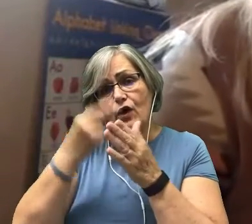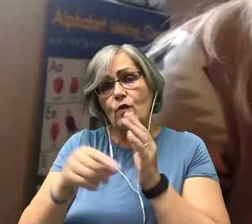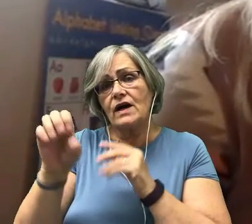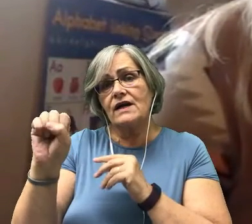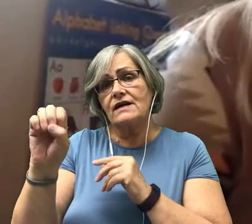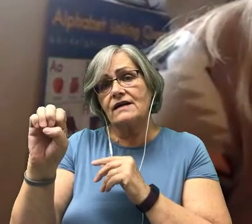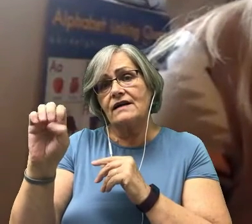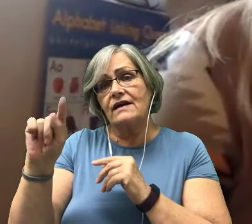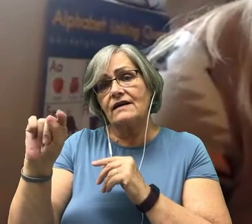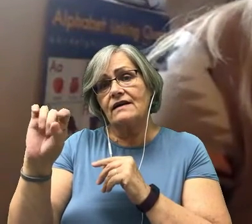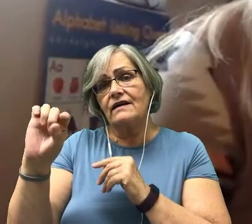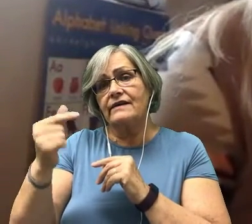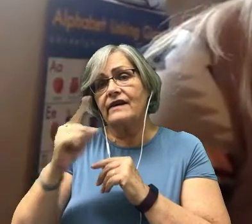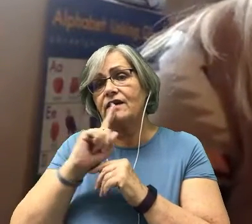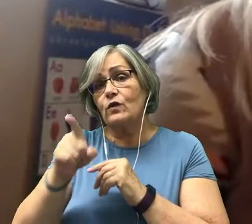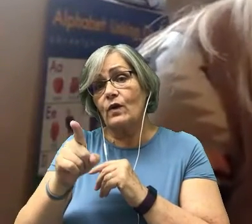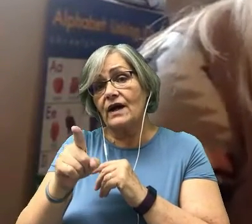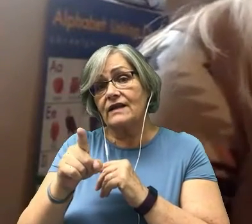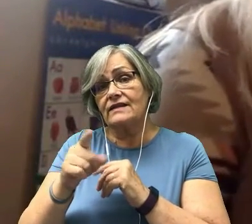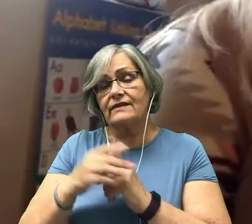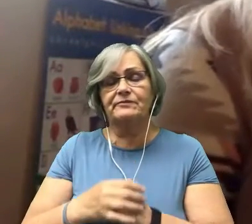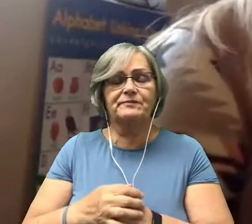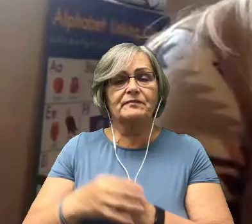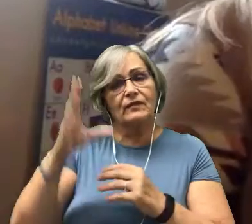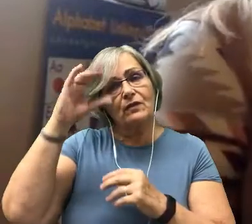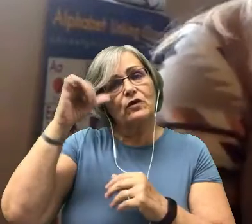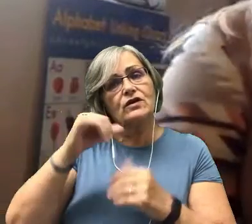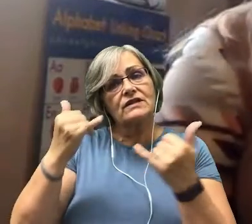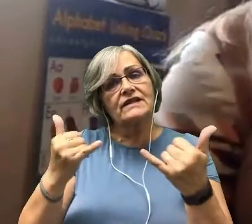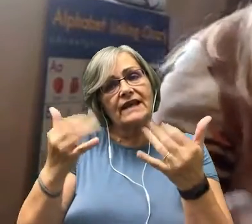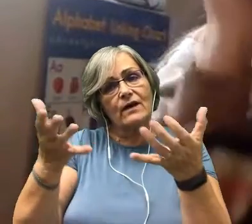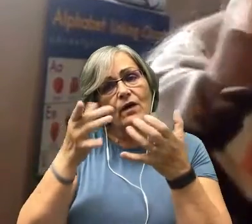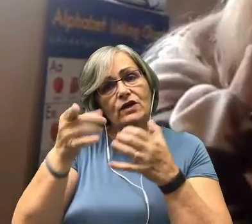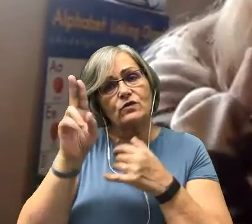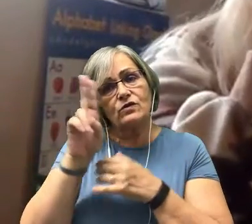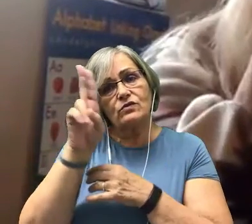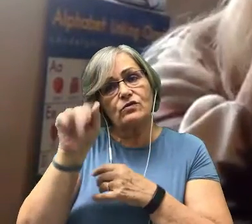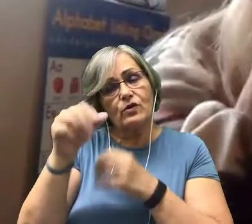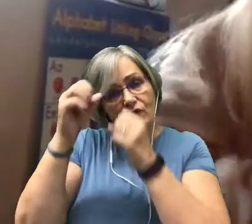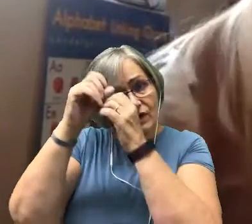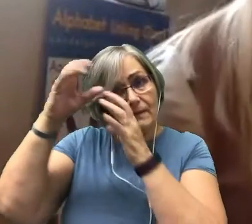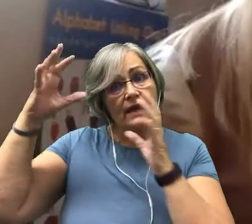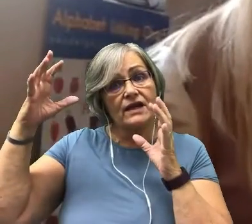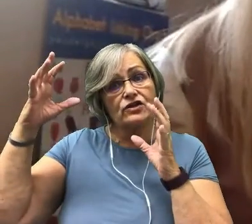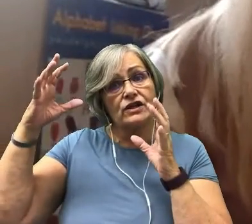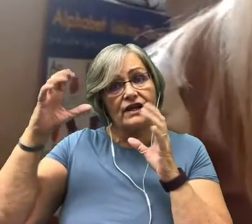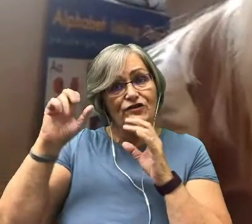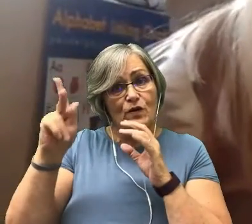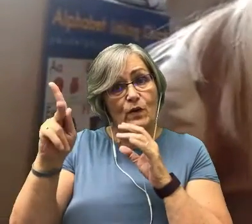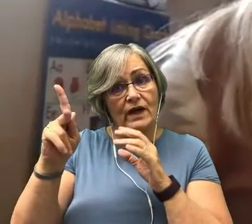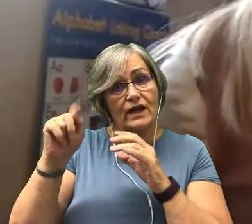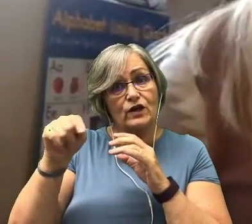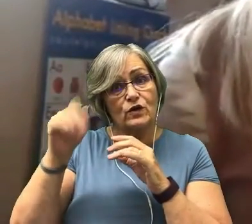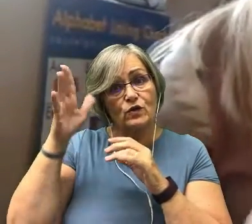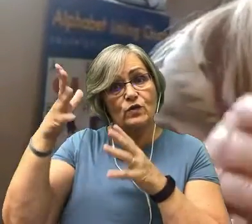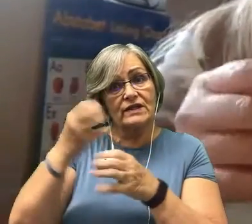going to be throughout his whole story. So boys and girls, today I want you to use your imagination, okay? You're going